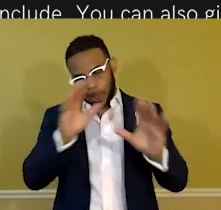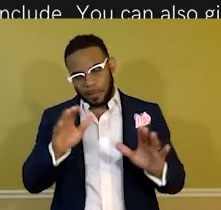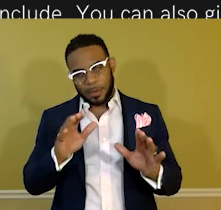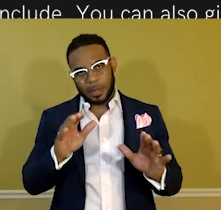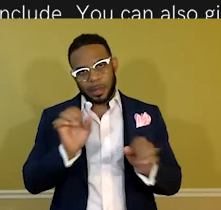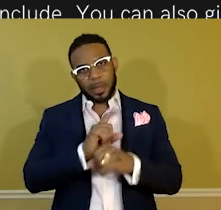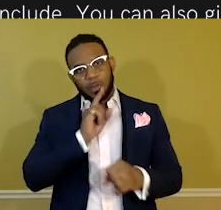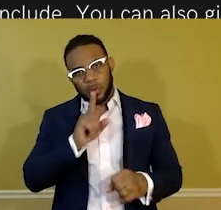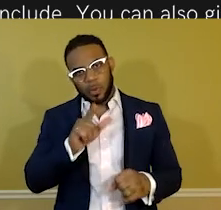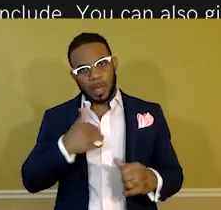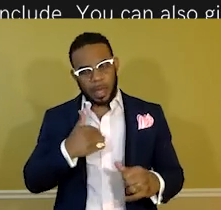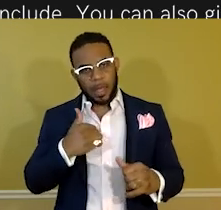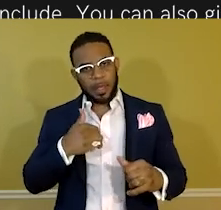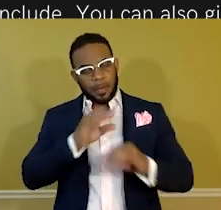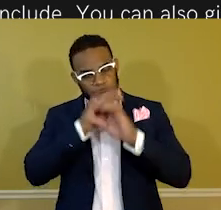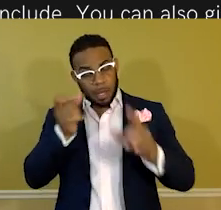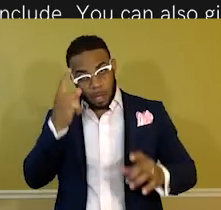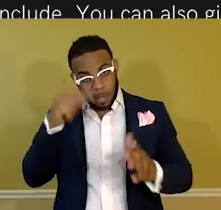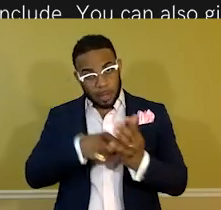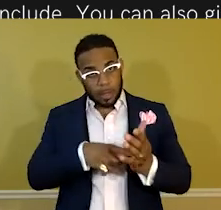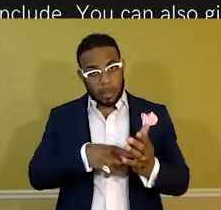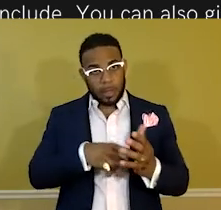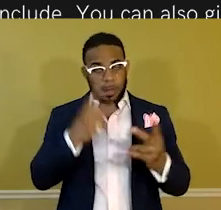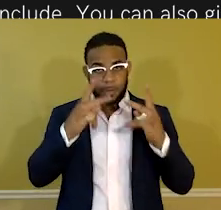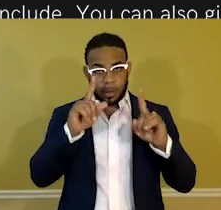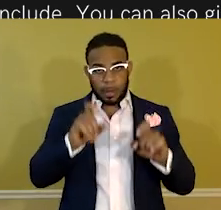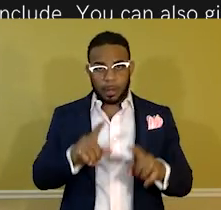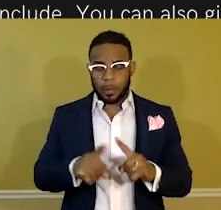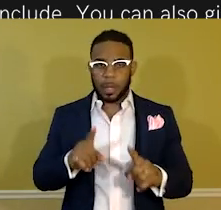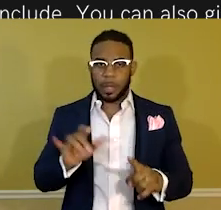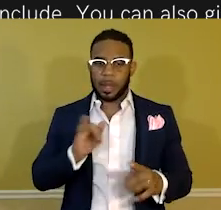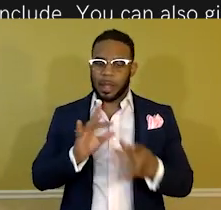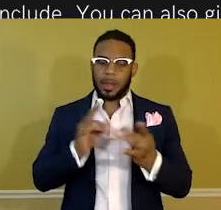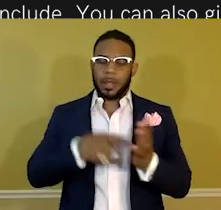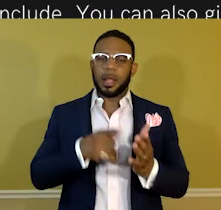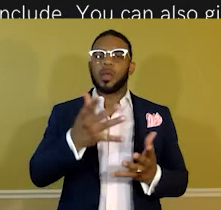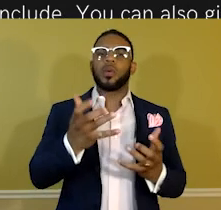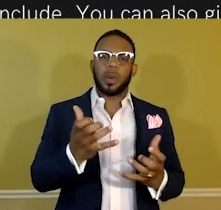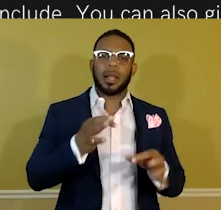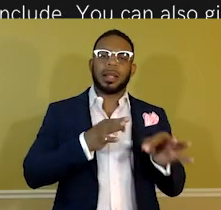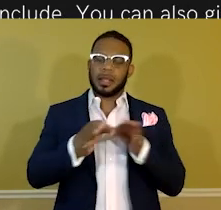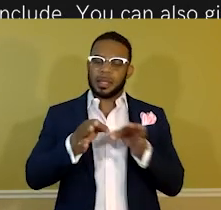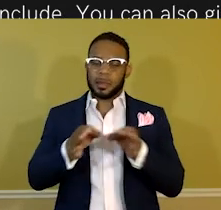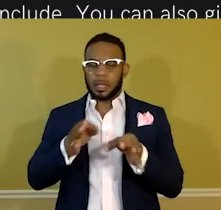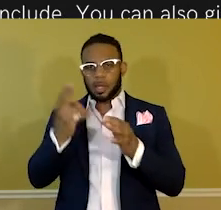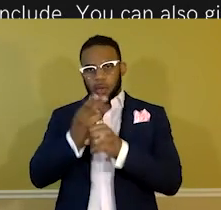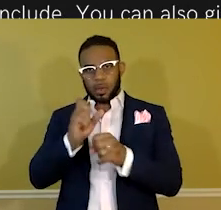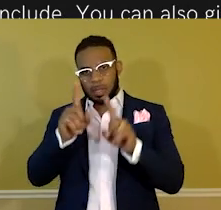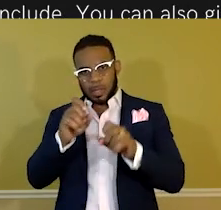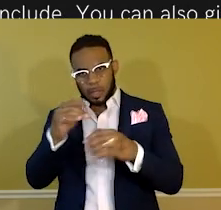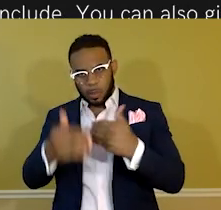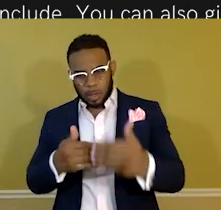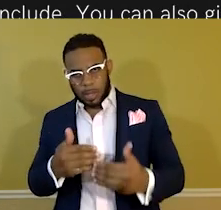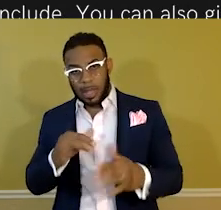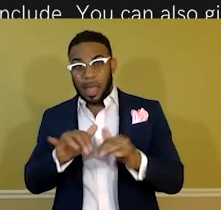making sure that you have a clear understanding of usability testing, but like I mentioned here, you want to explain your user testing process